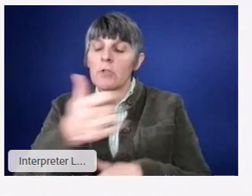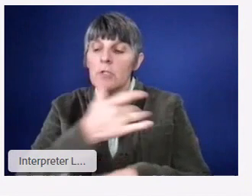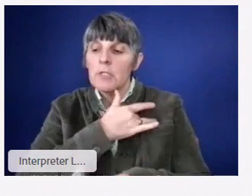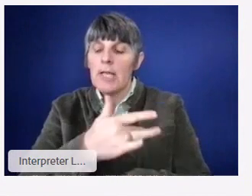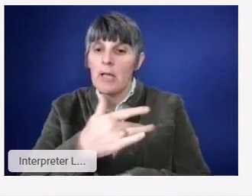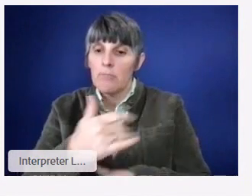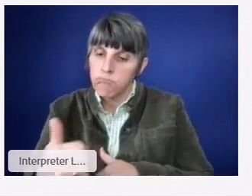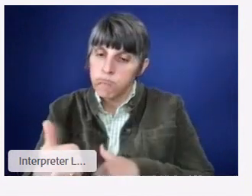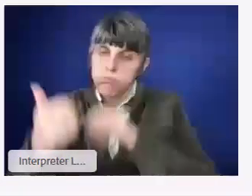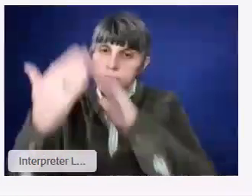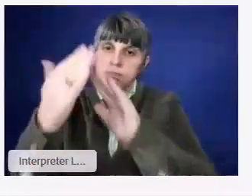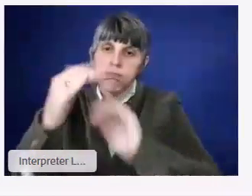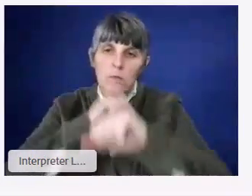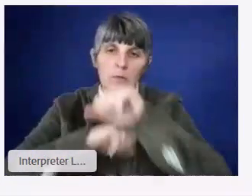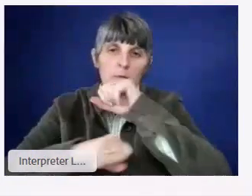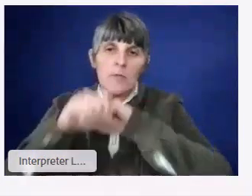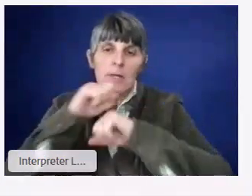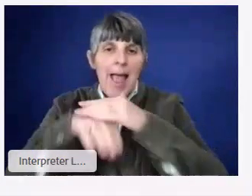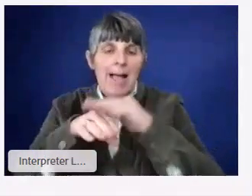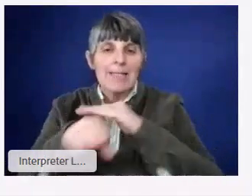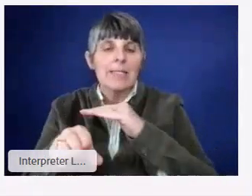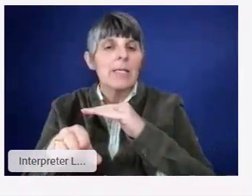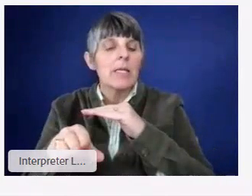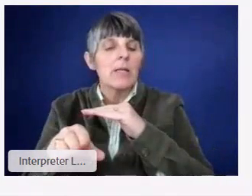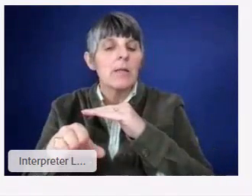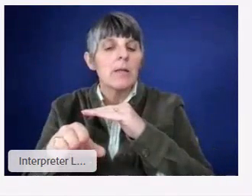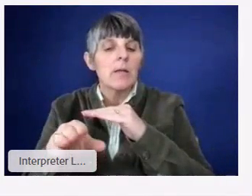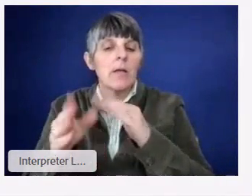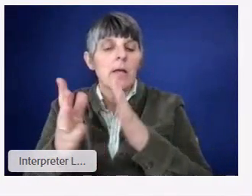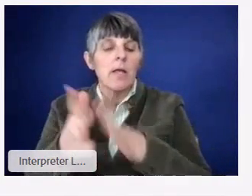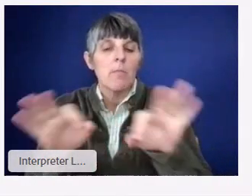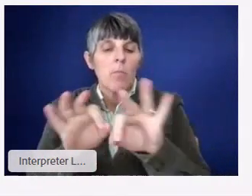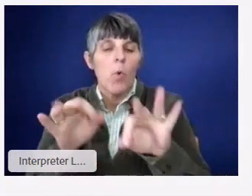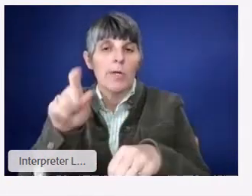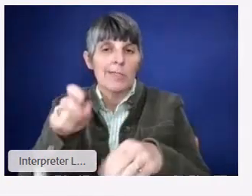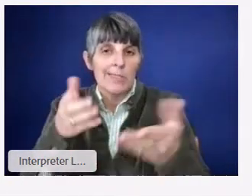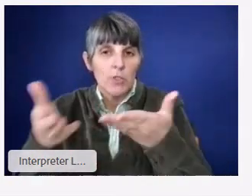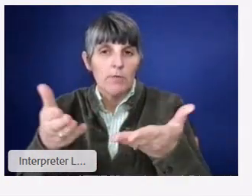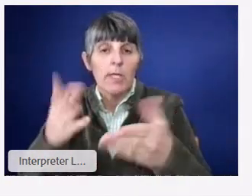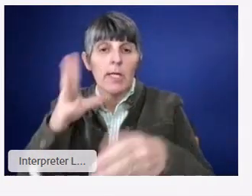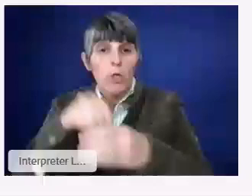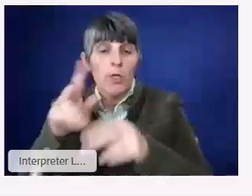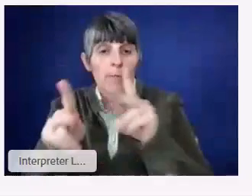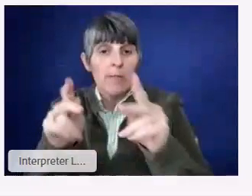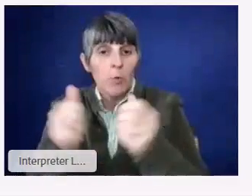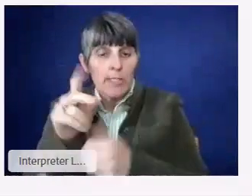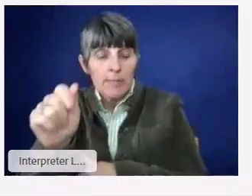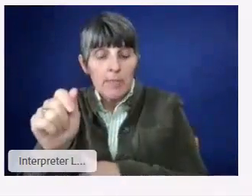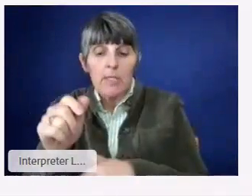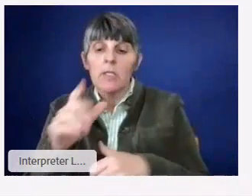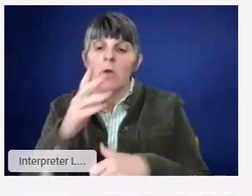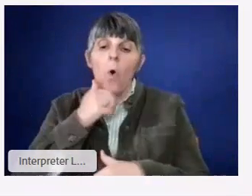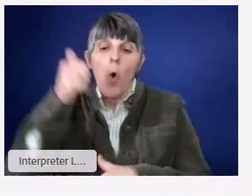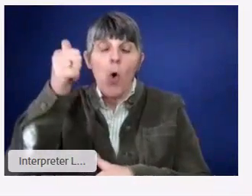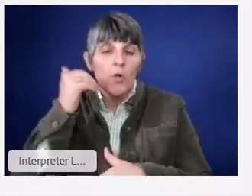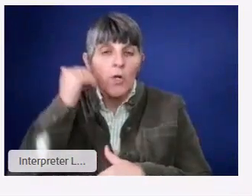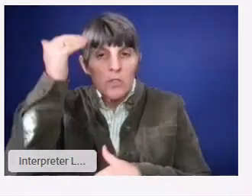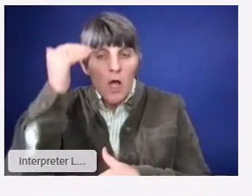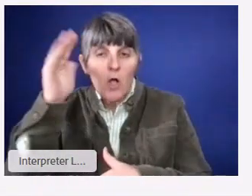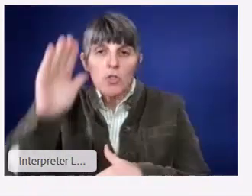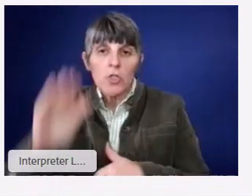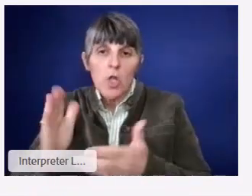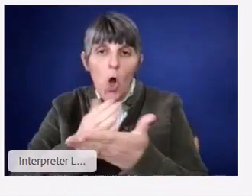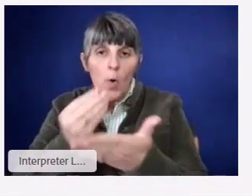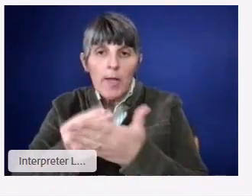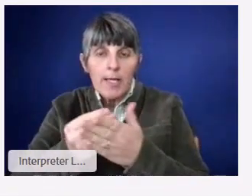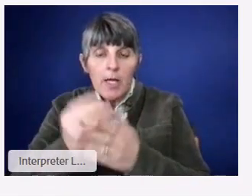greater challenges in accessing essential services, including people with disabilities, older adults, low-income